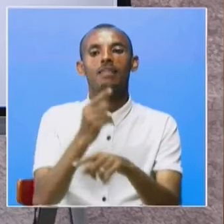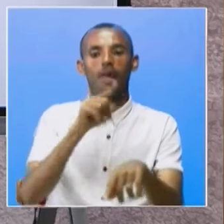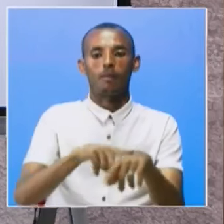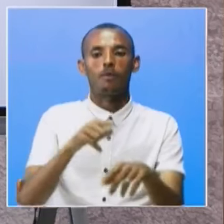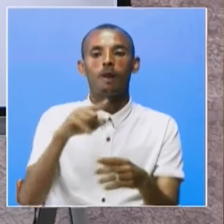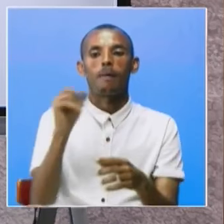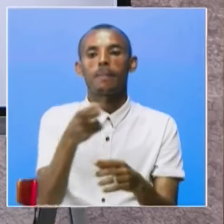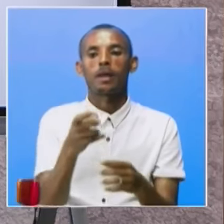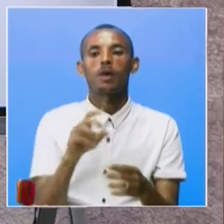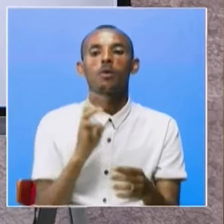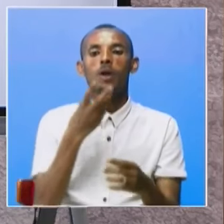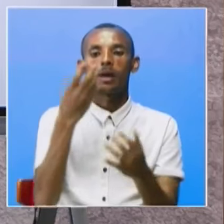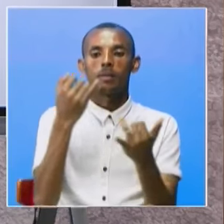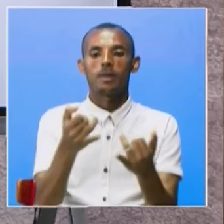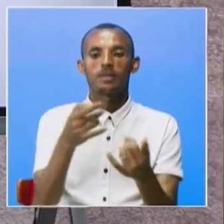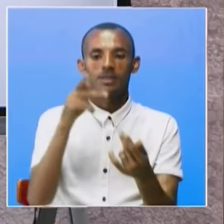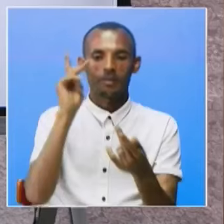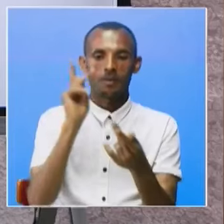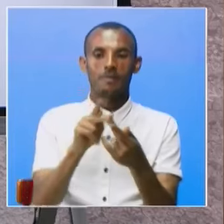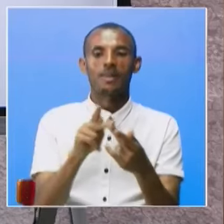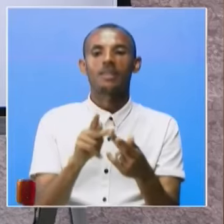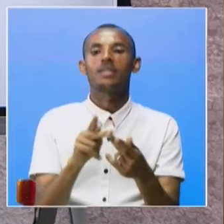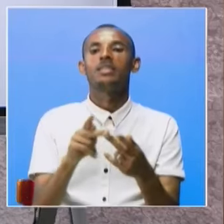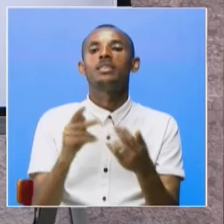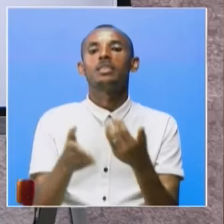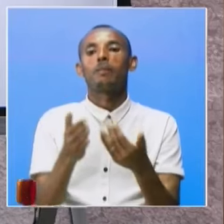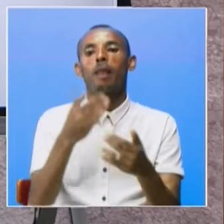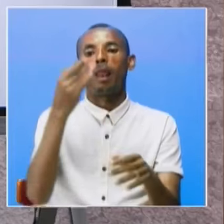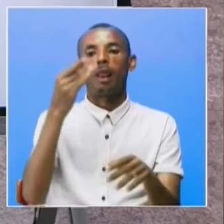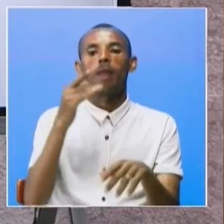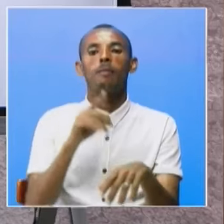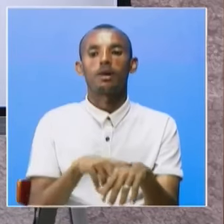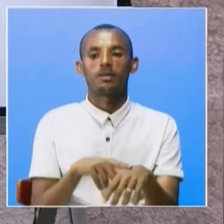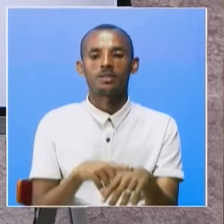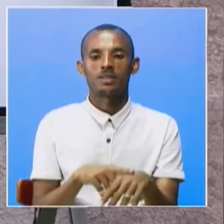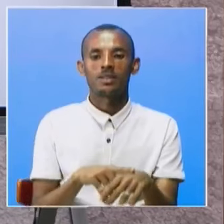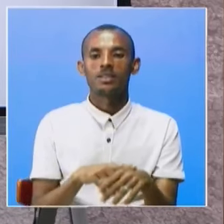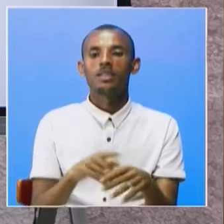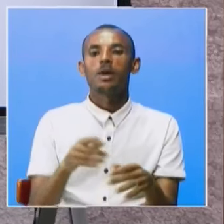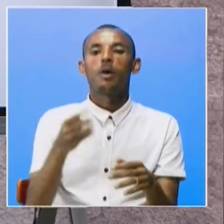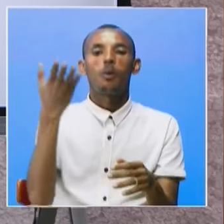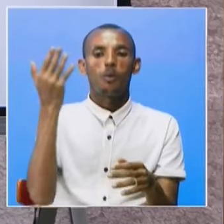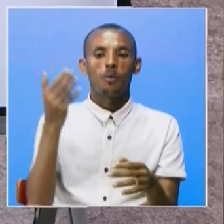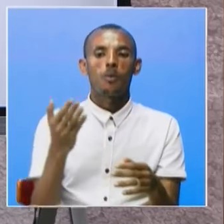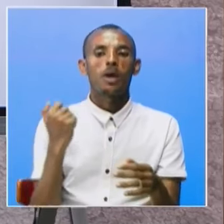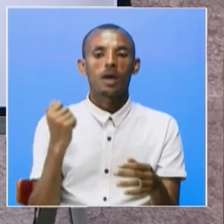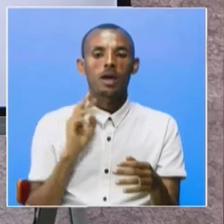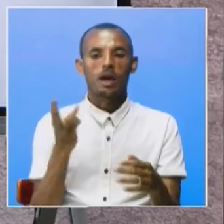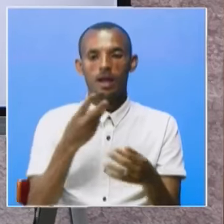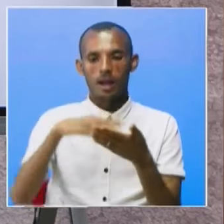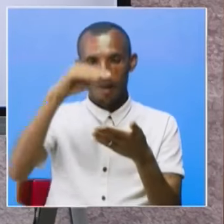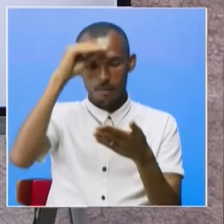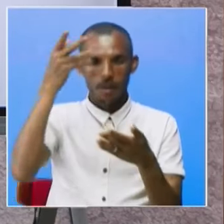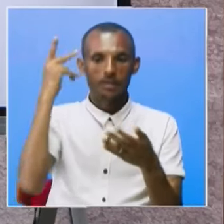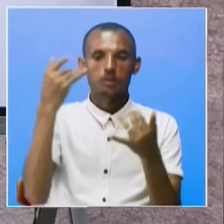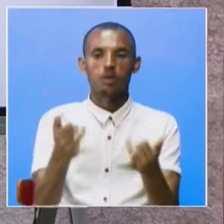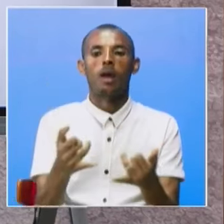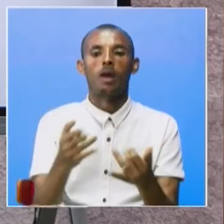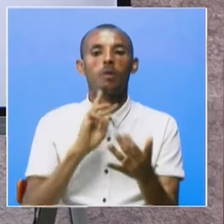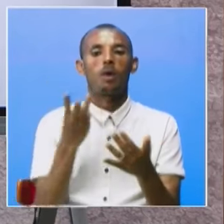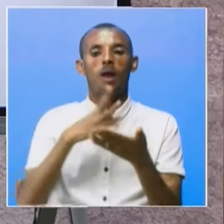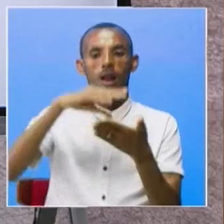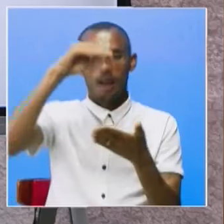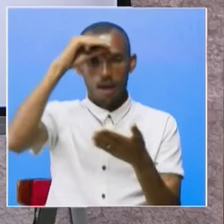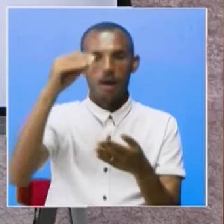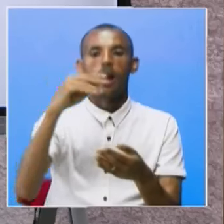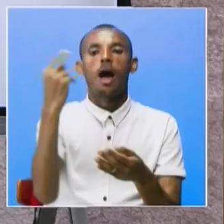we use what? The simple past. These were the main topics that we have seen last time. And today we will learn about the